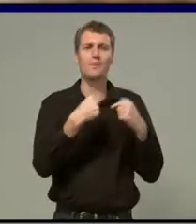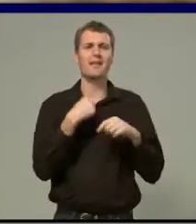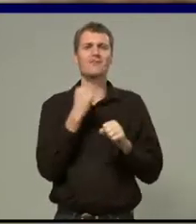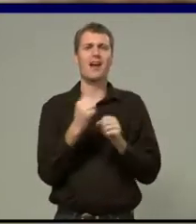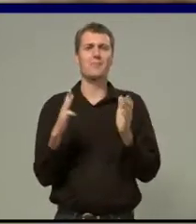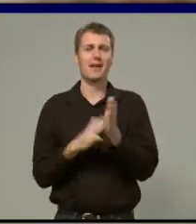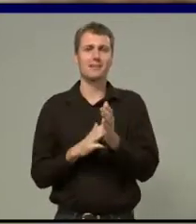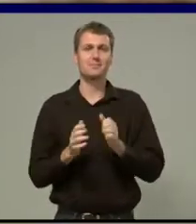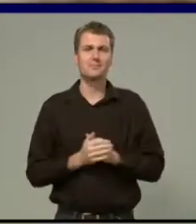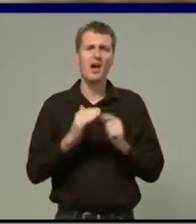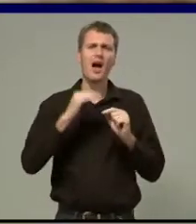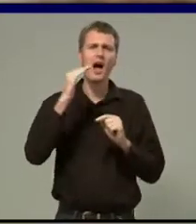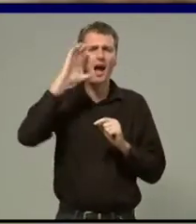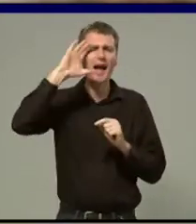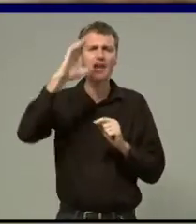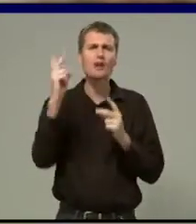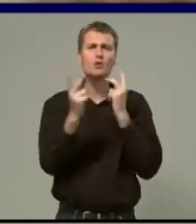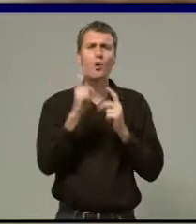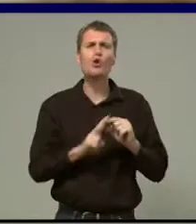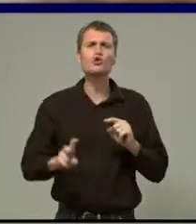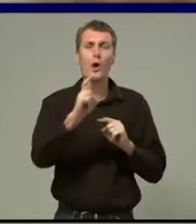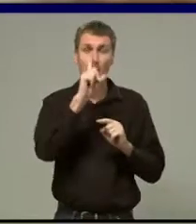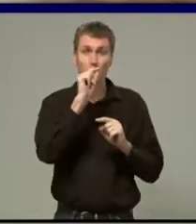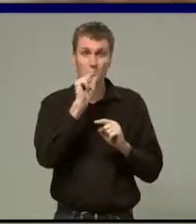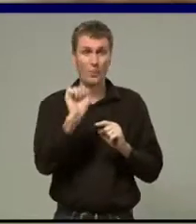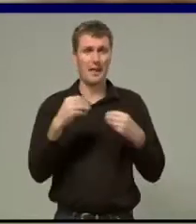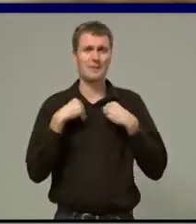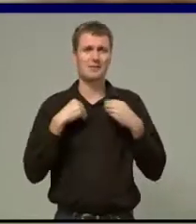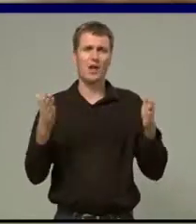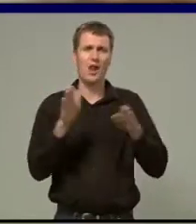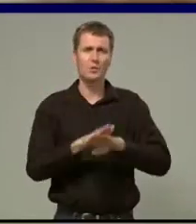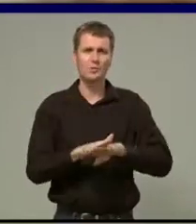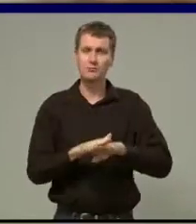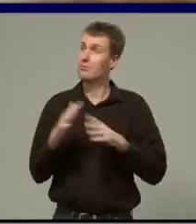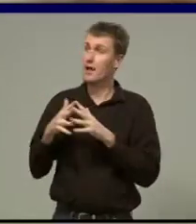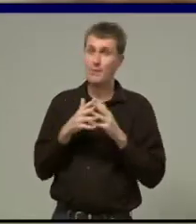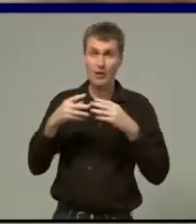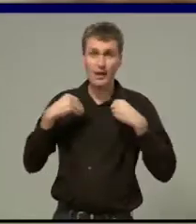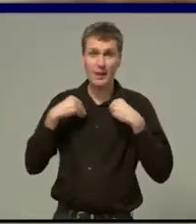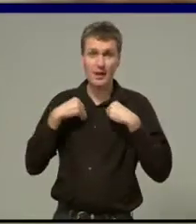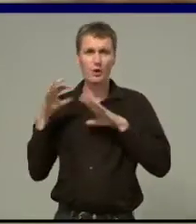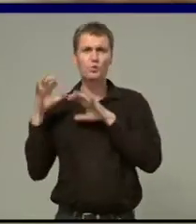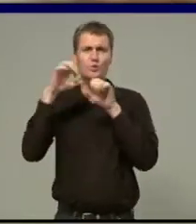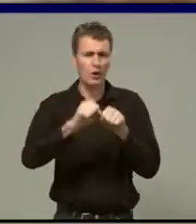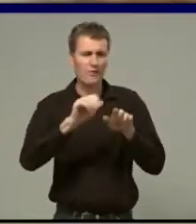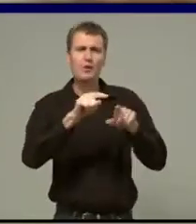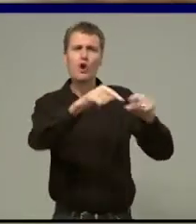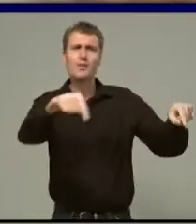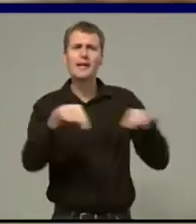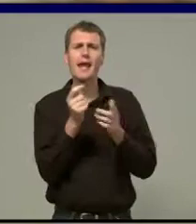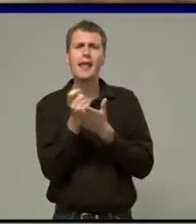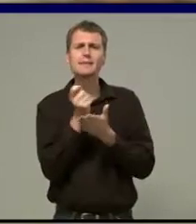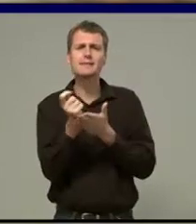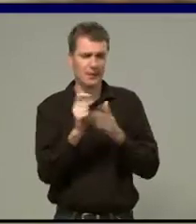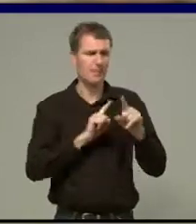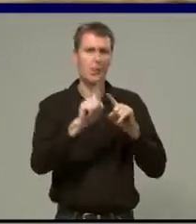Country Explorer Tours is facing a potential closure of their business after an American-owned company took over the property lease where they operate